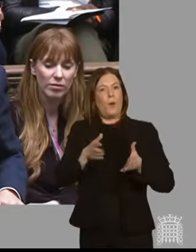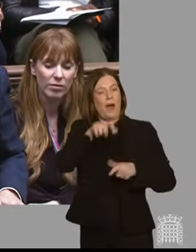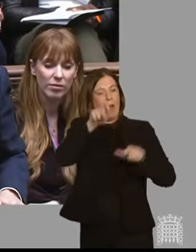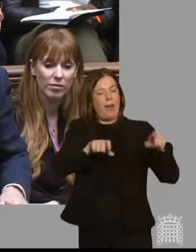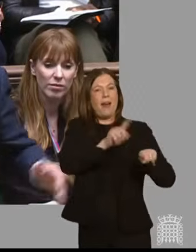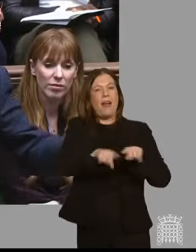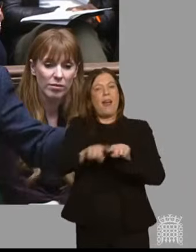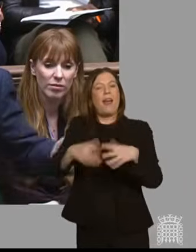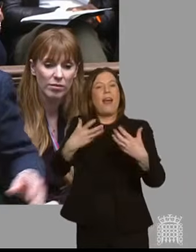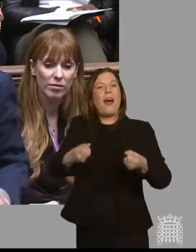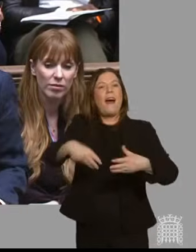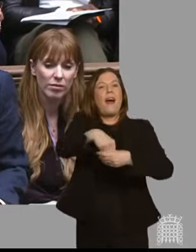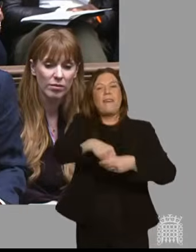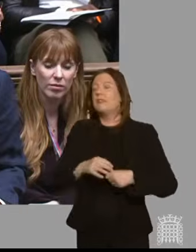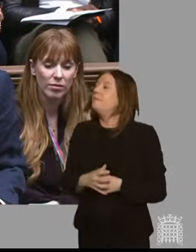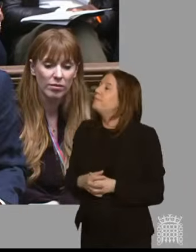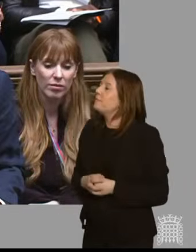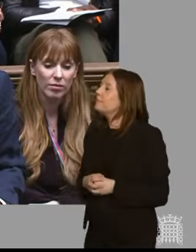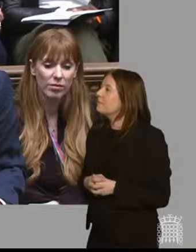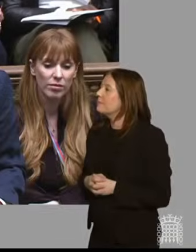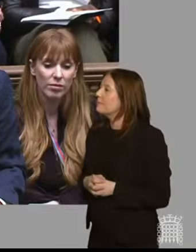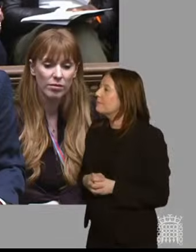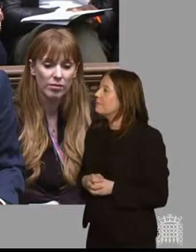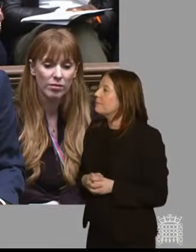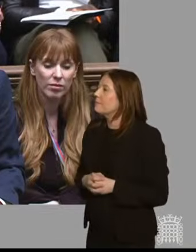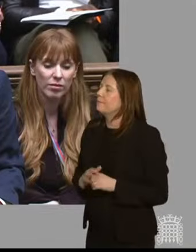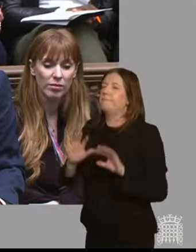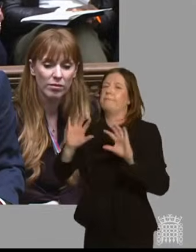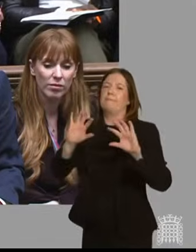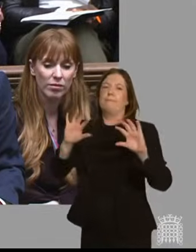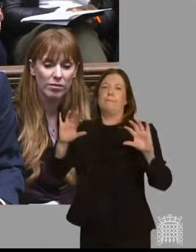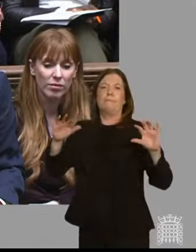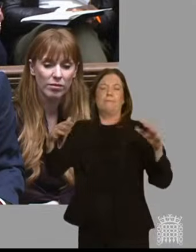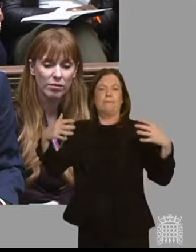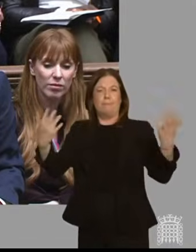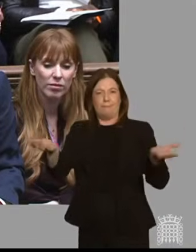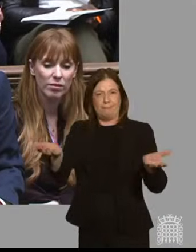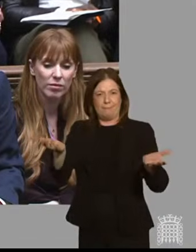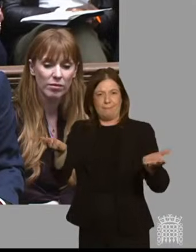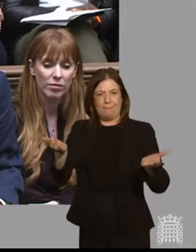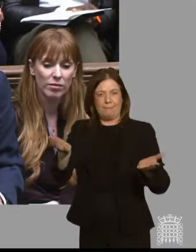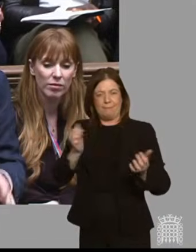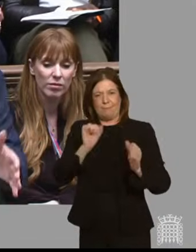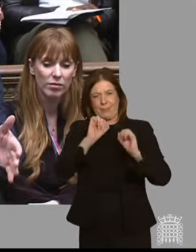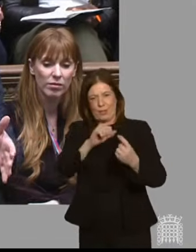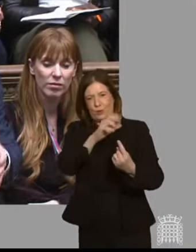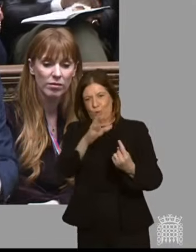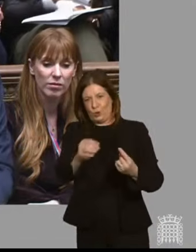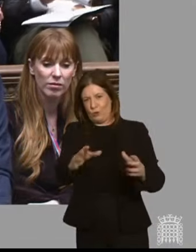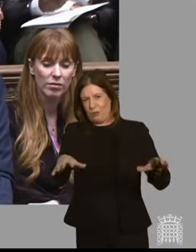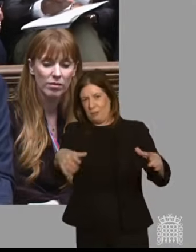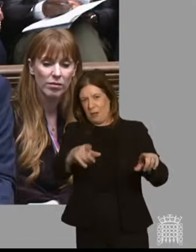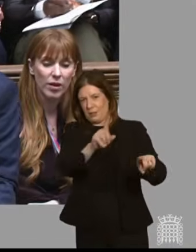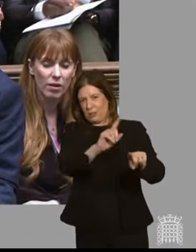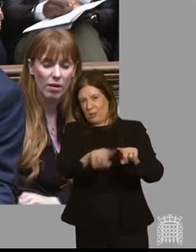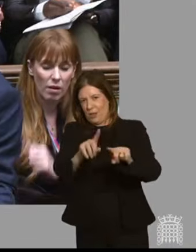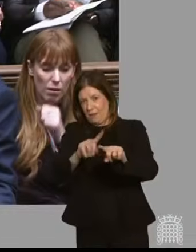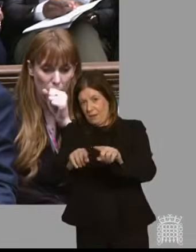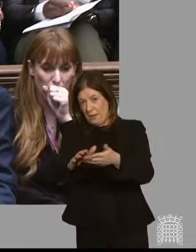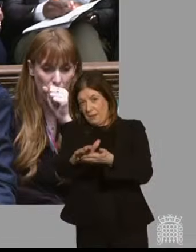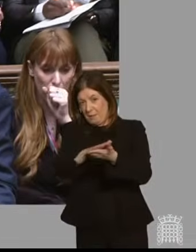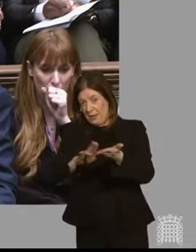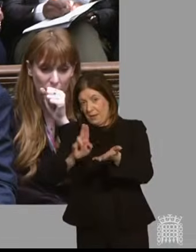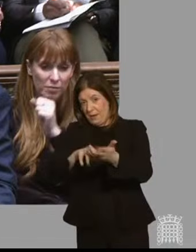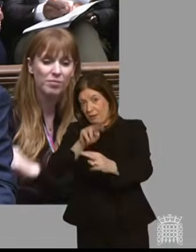So this diverse Tory party does welcome Nigel Farage. The Prime Minister 2 months